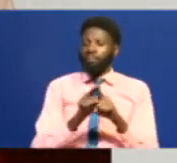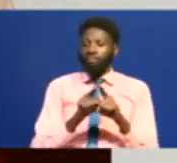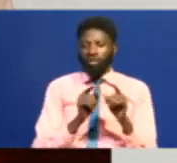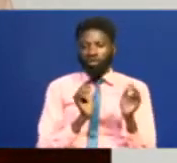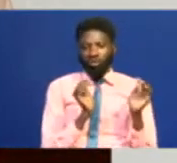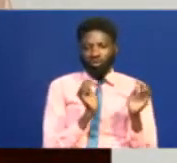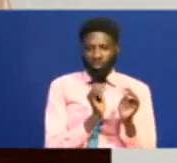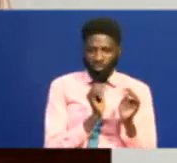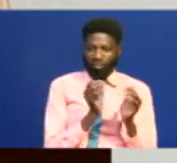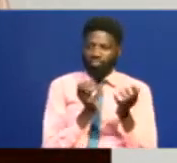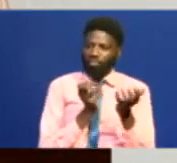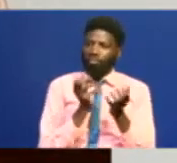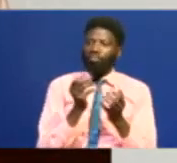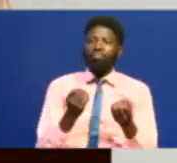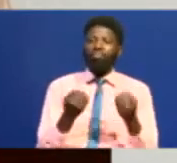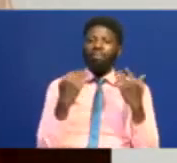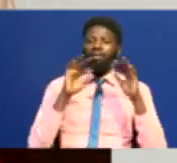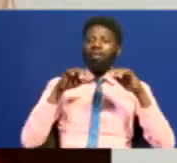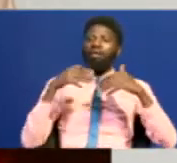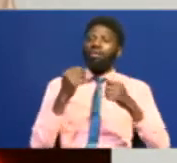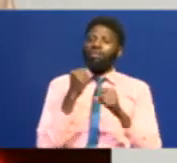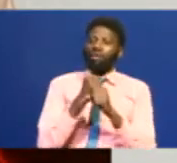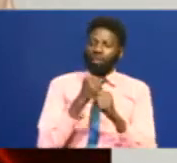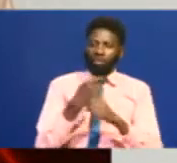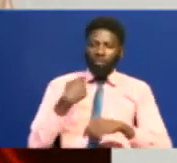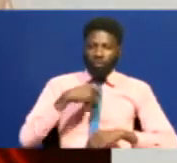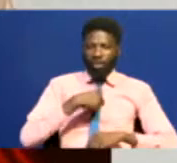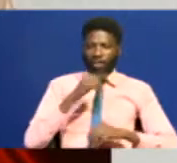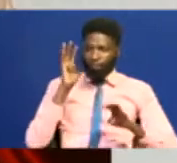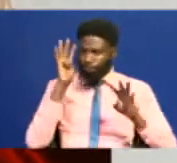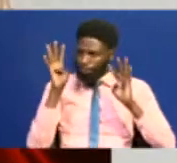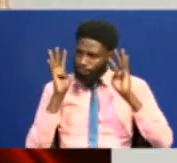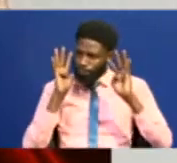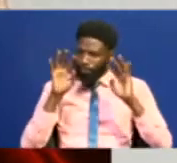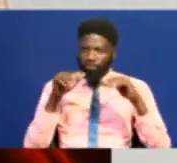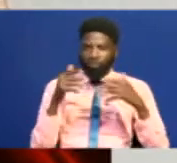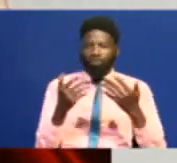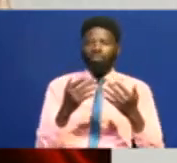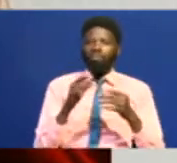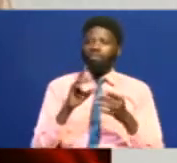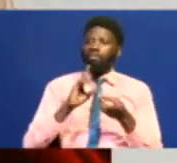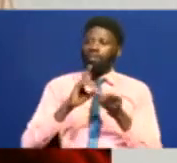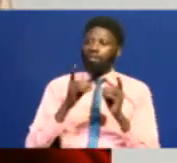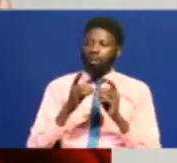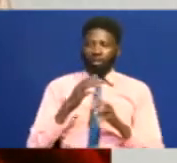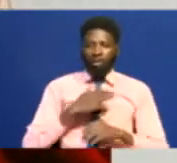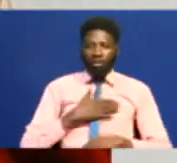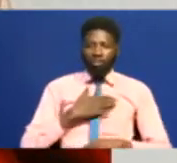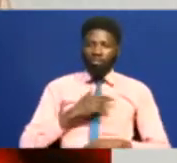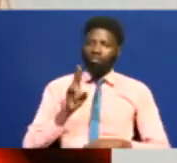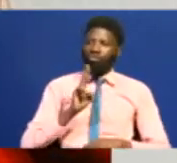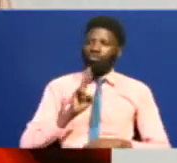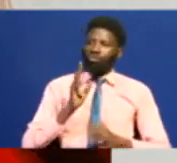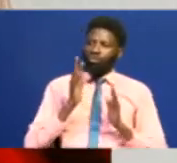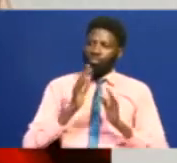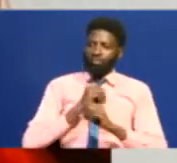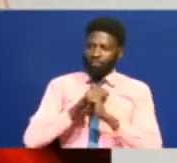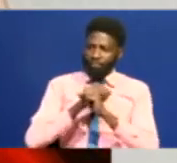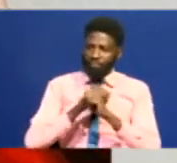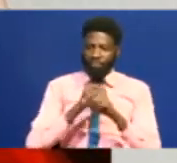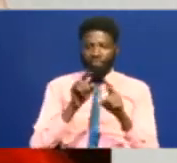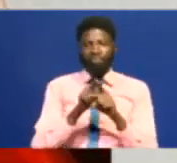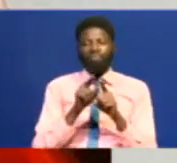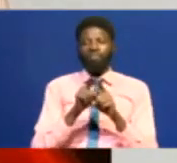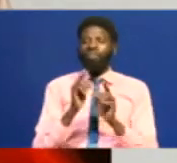we also know how to navigate these waters. So we figure out how to, you know, protect the data of our users right from the scratch. We figure out how to, you know,